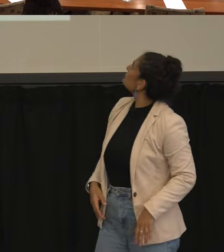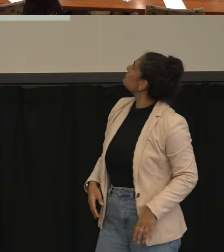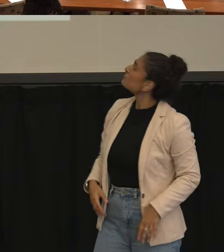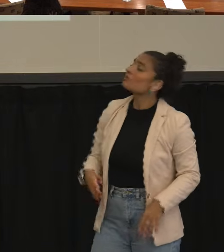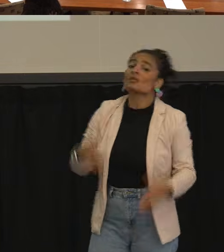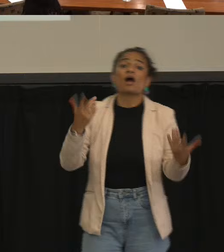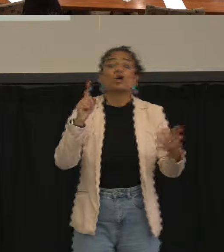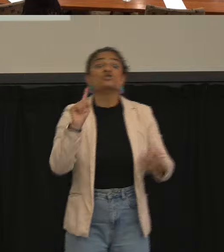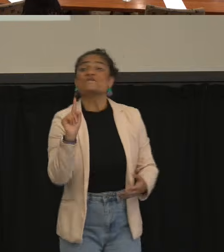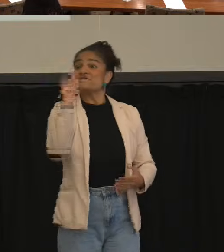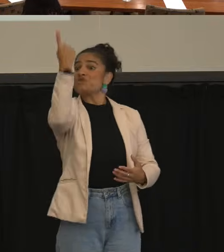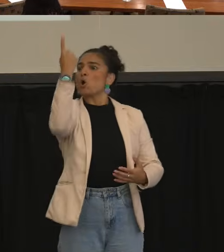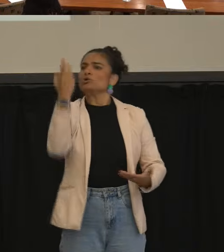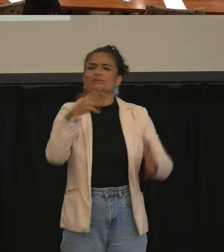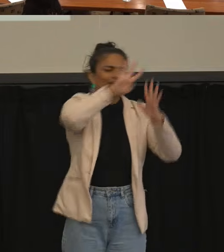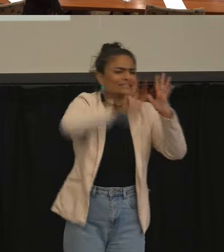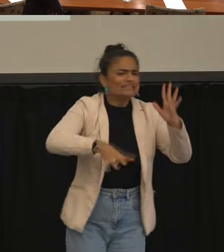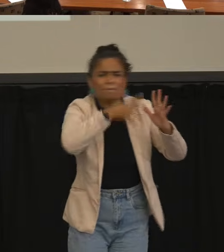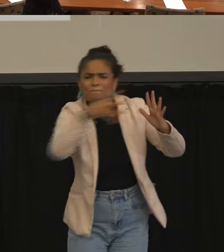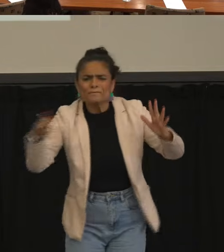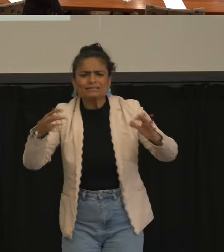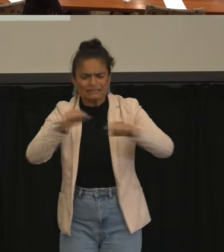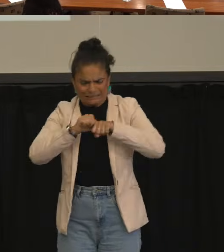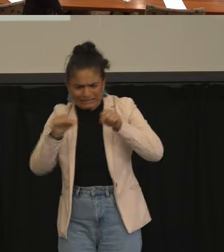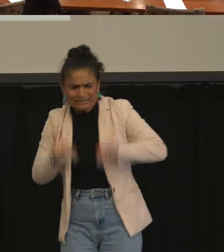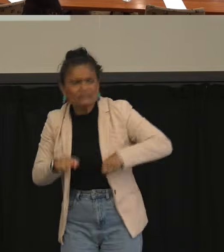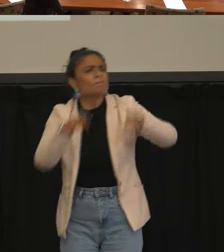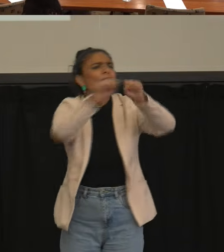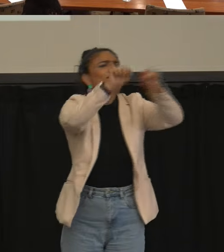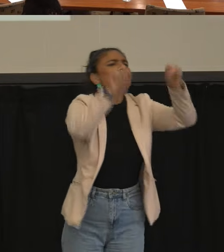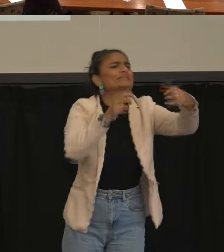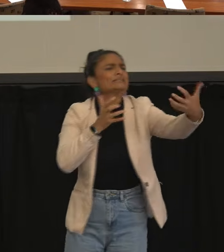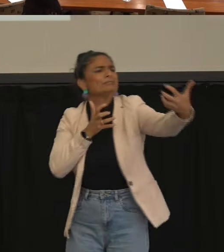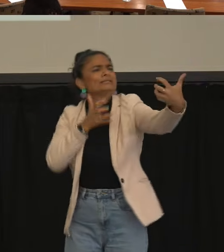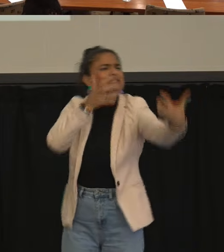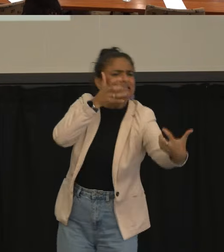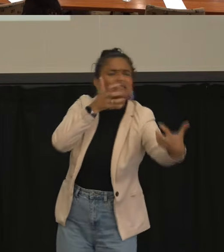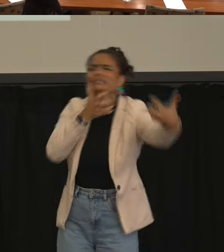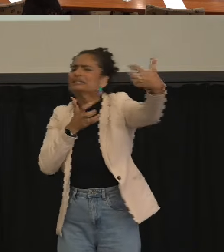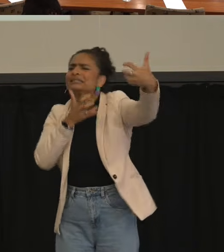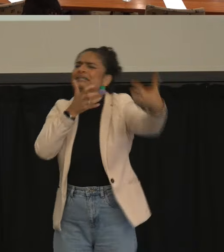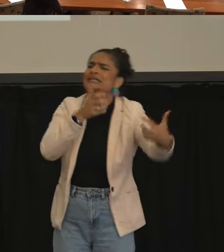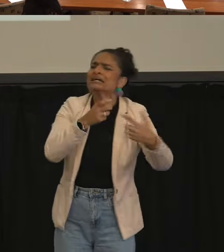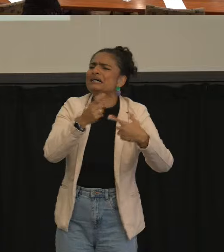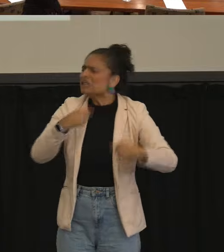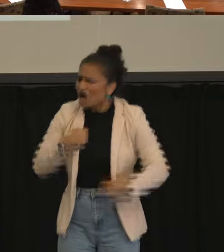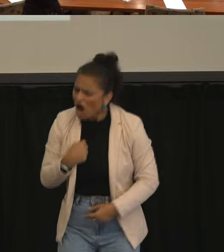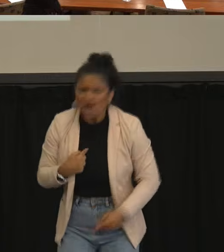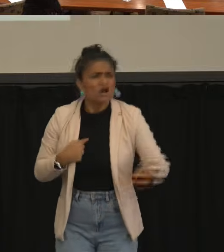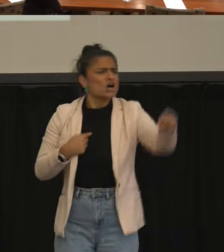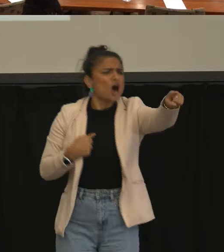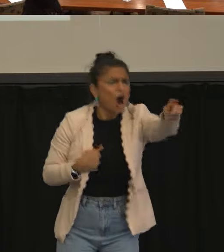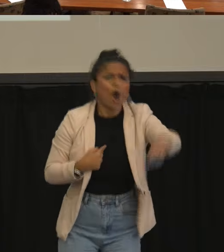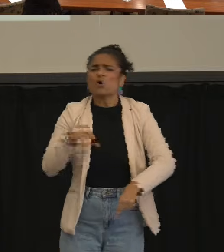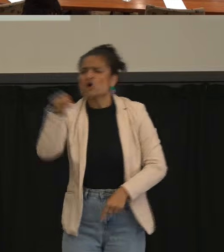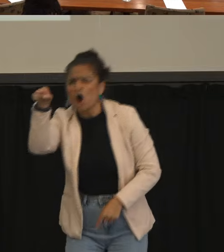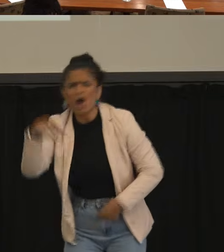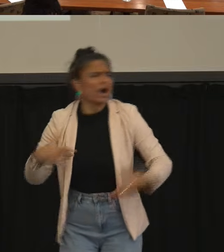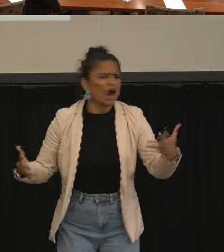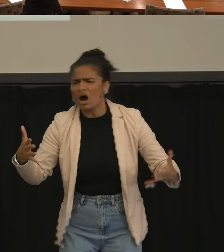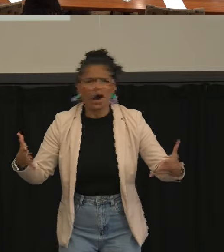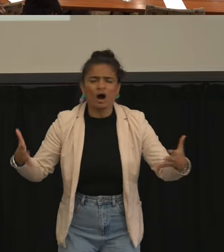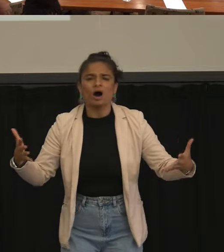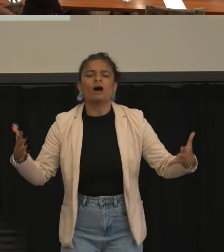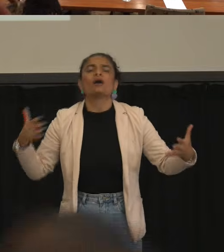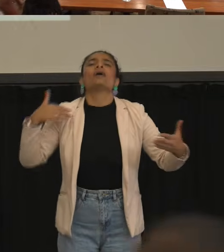took a long time. So initially, the spreadsheet and the system, there were some, with the